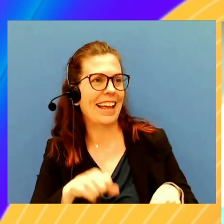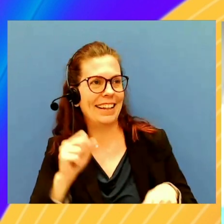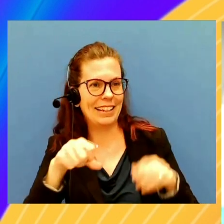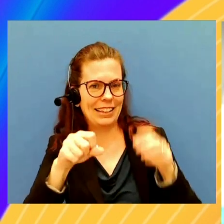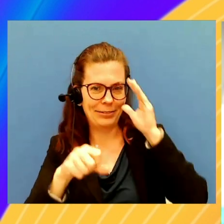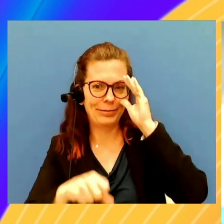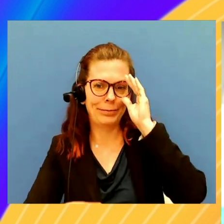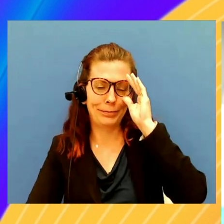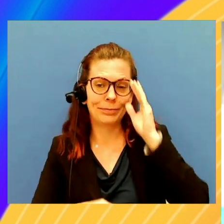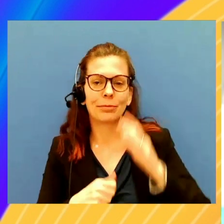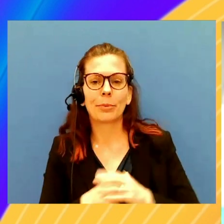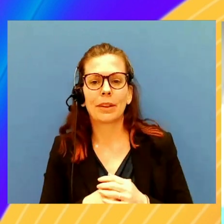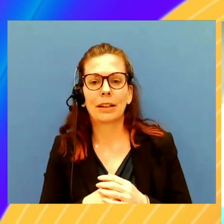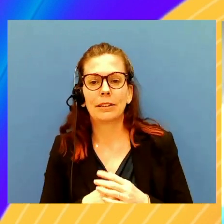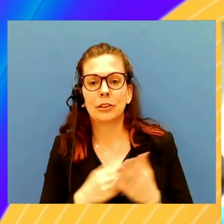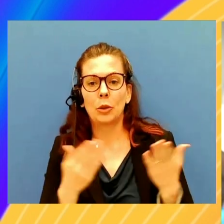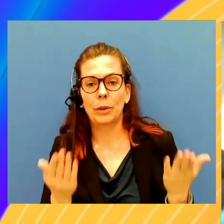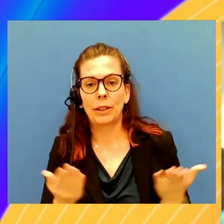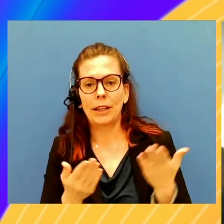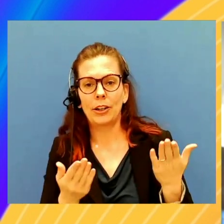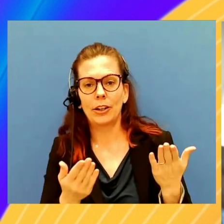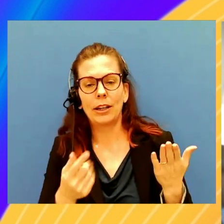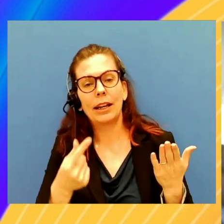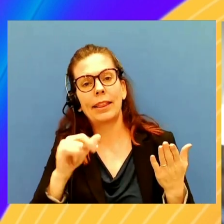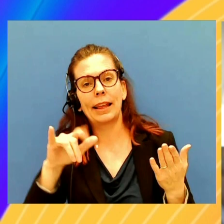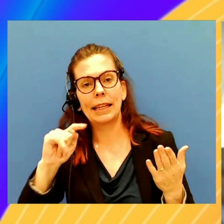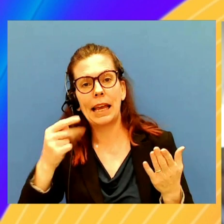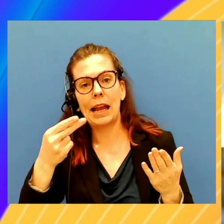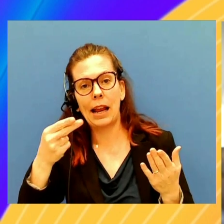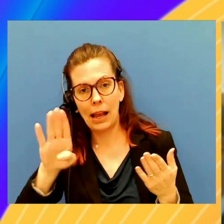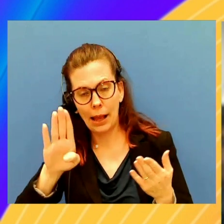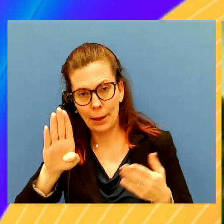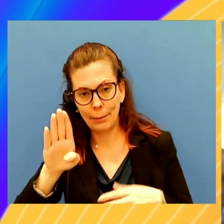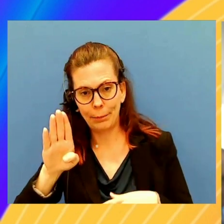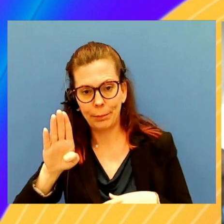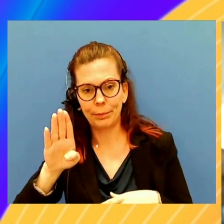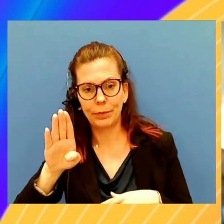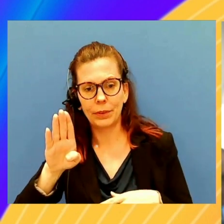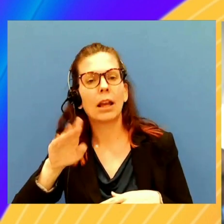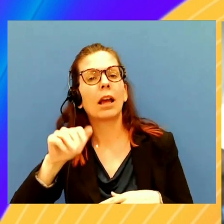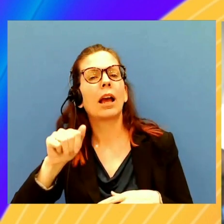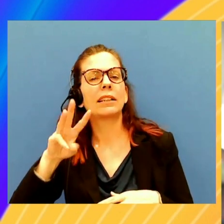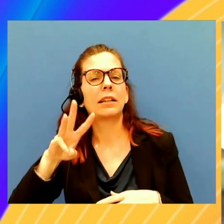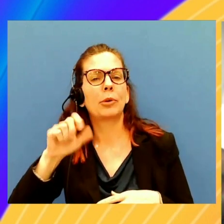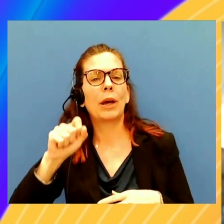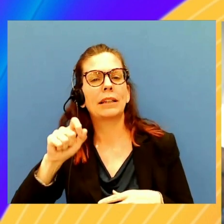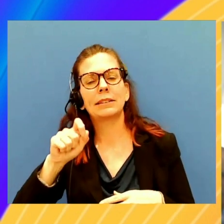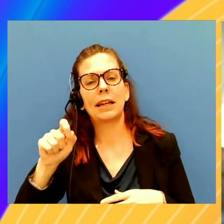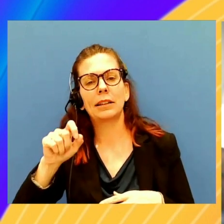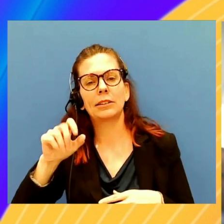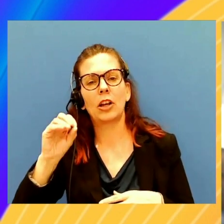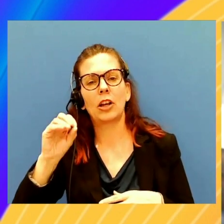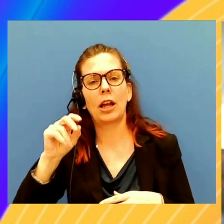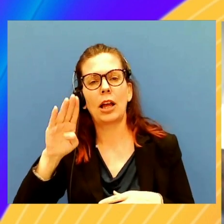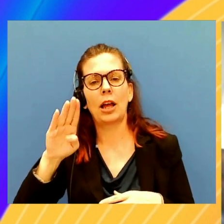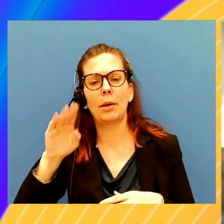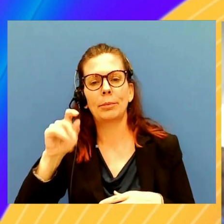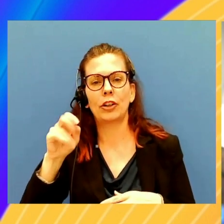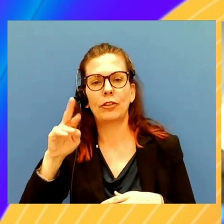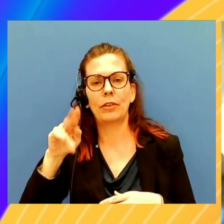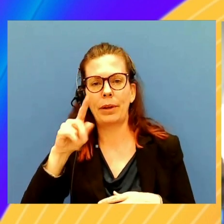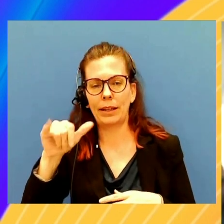absolutely. So here is the GitHub. So it's AWS-observability